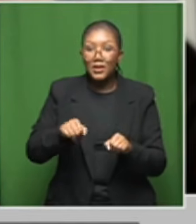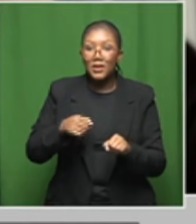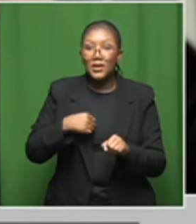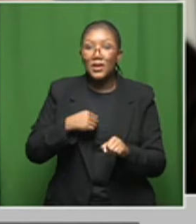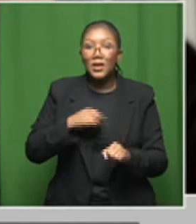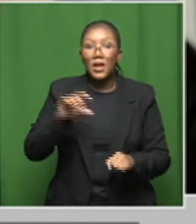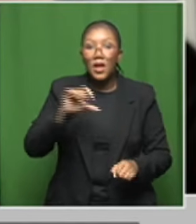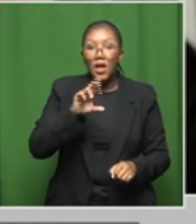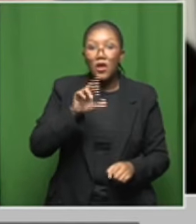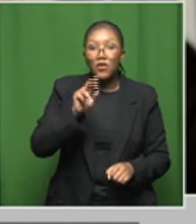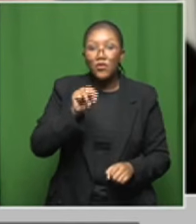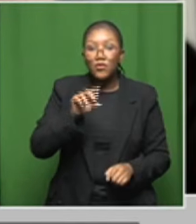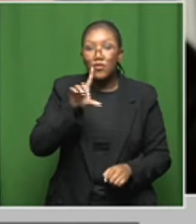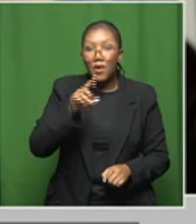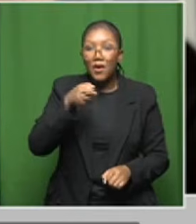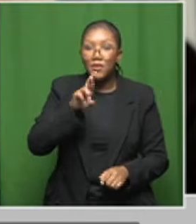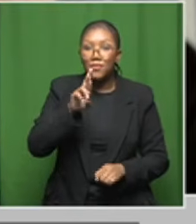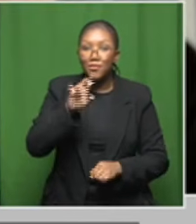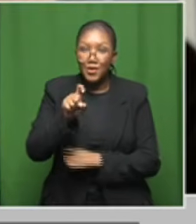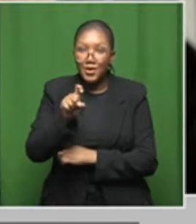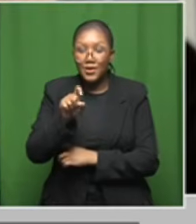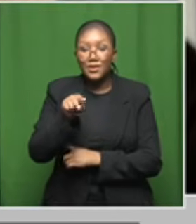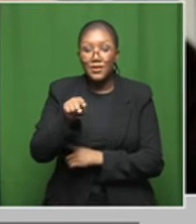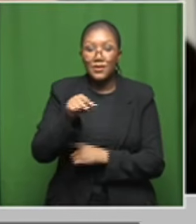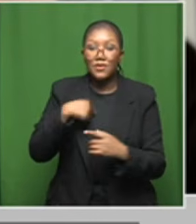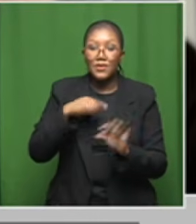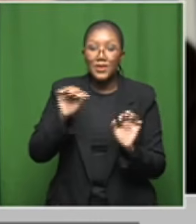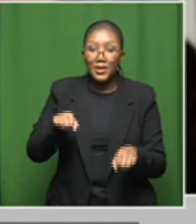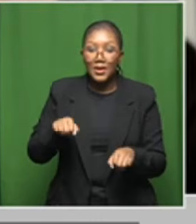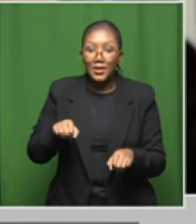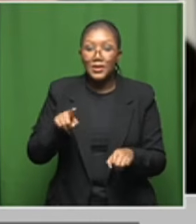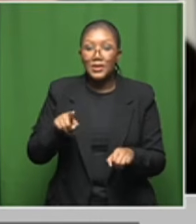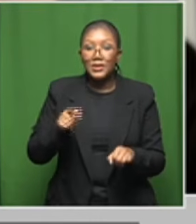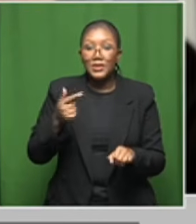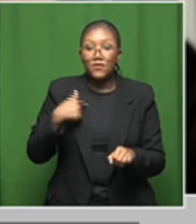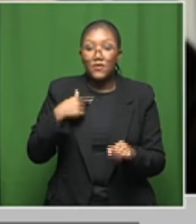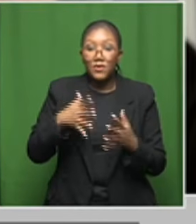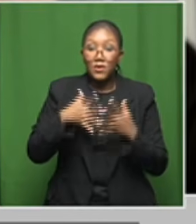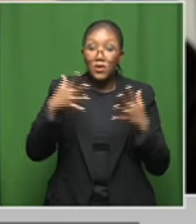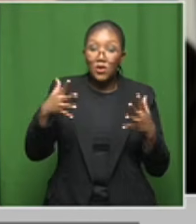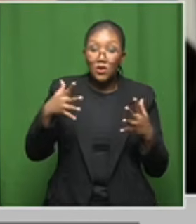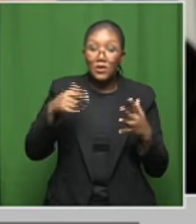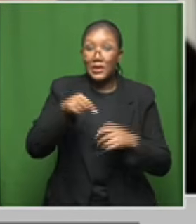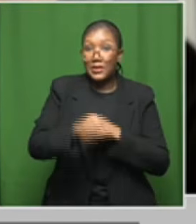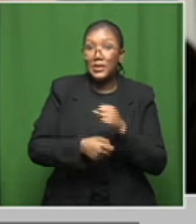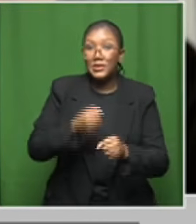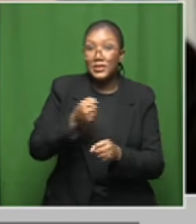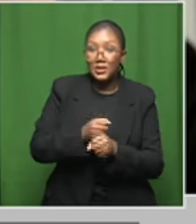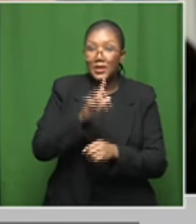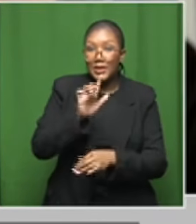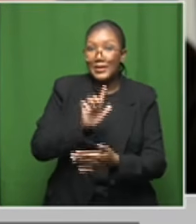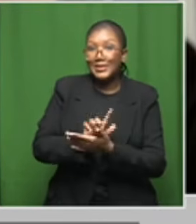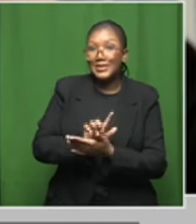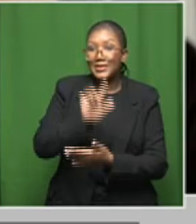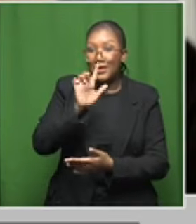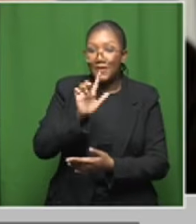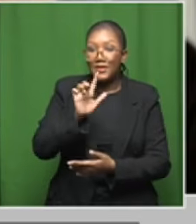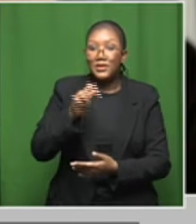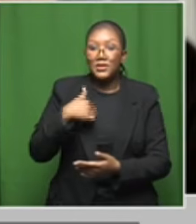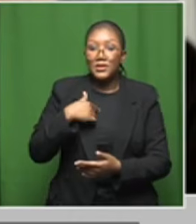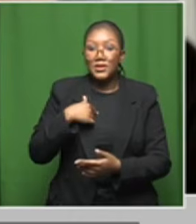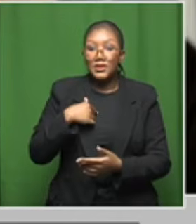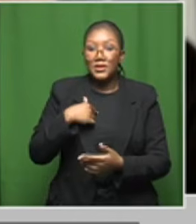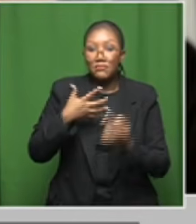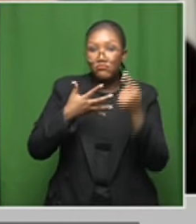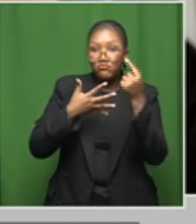Prix, but also we have quite a couple. This year there were 17 dance items. There